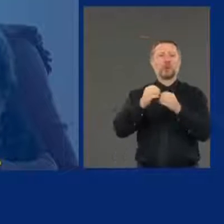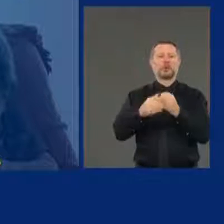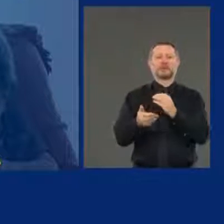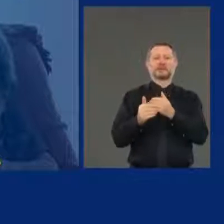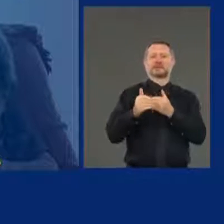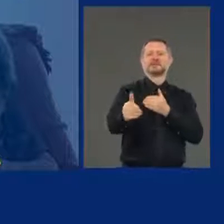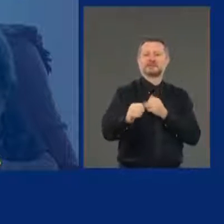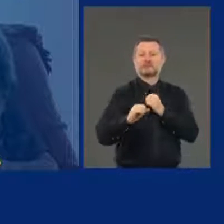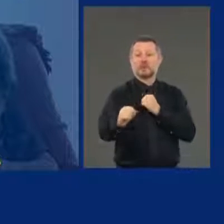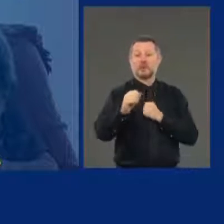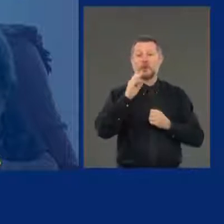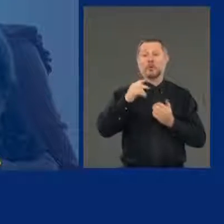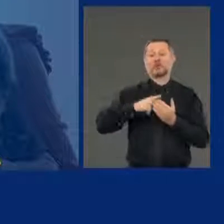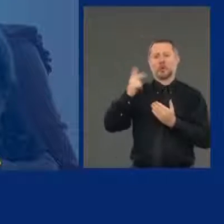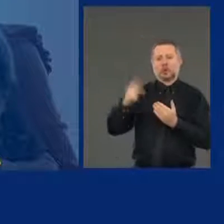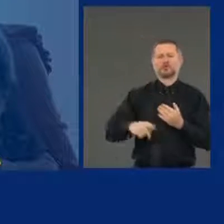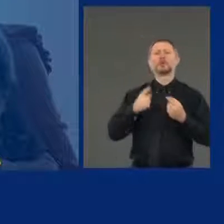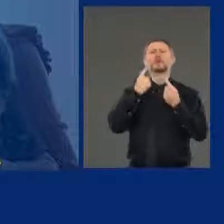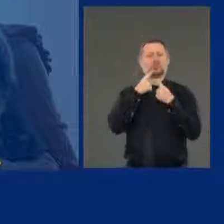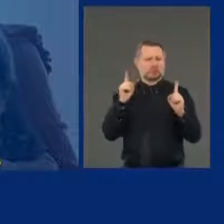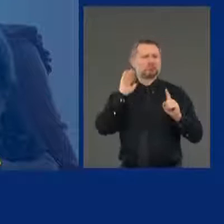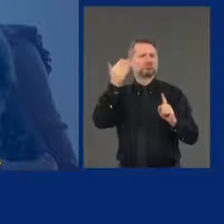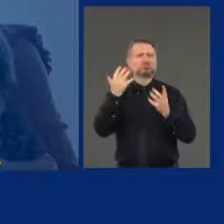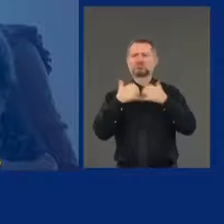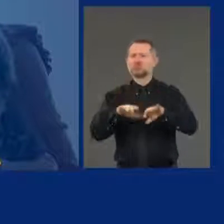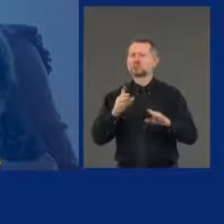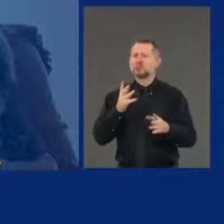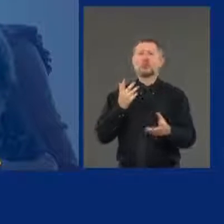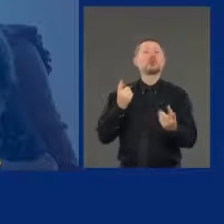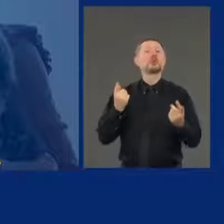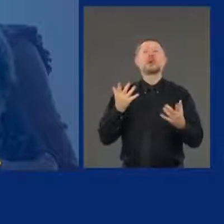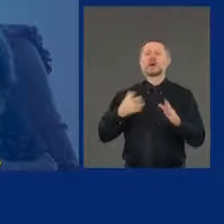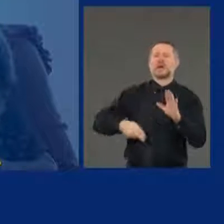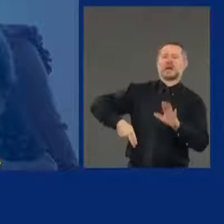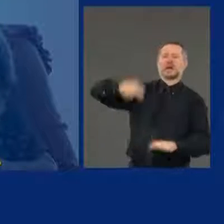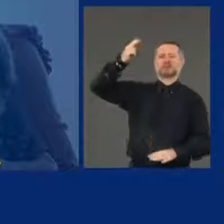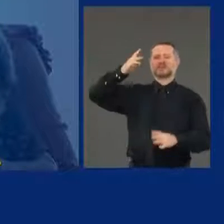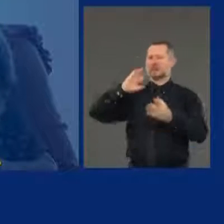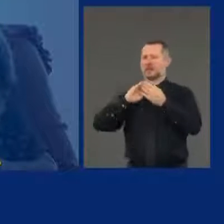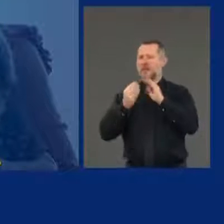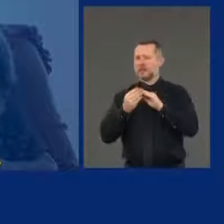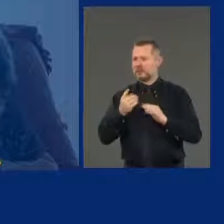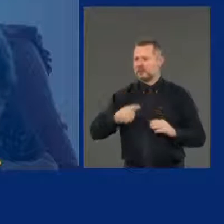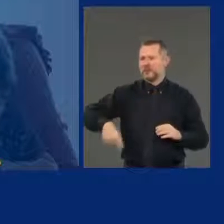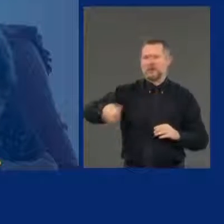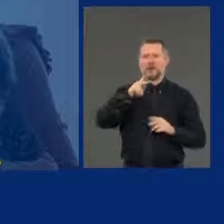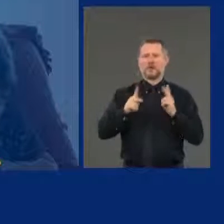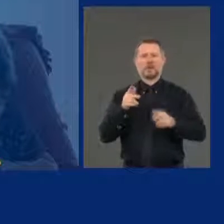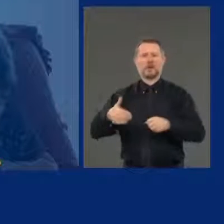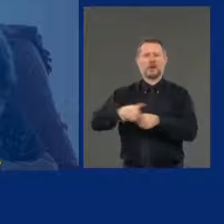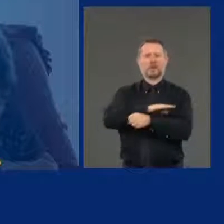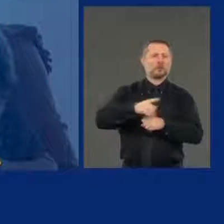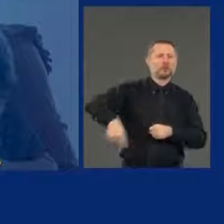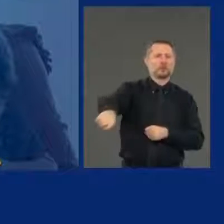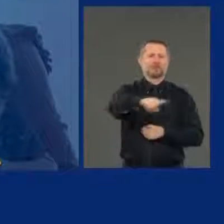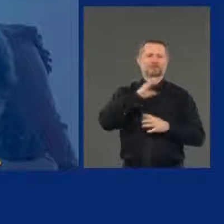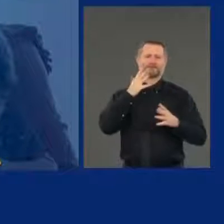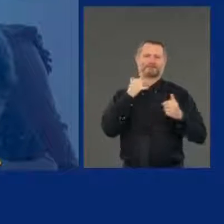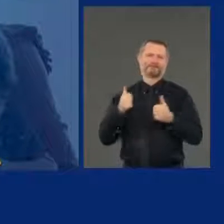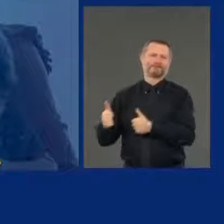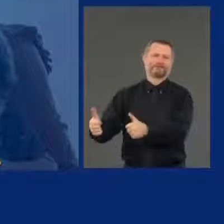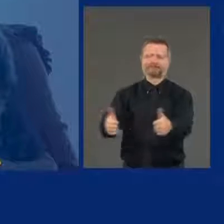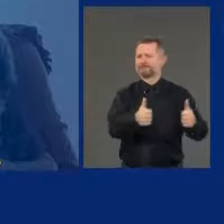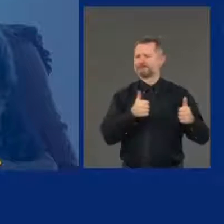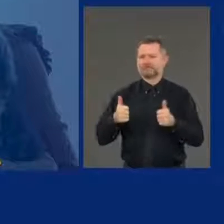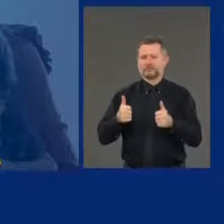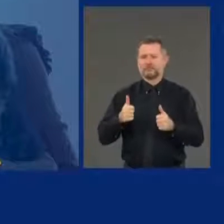works. We have one of the highest rates of health coverage ever in this state. It is a